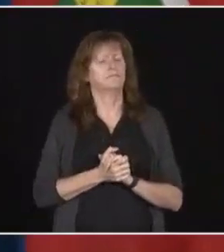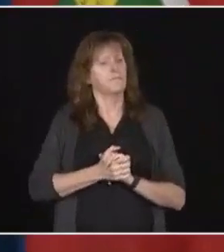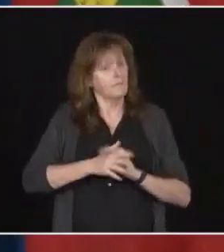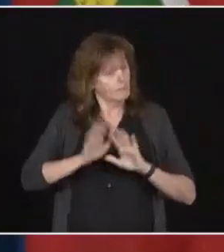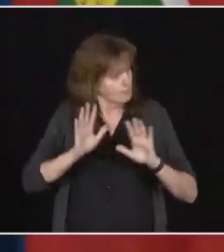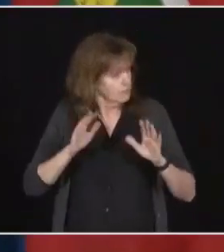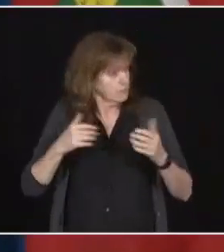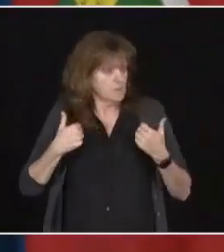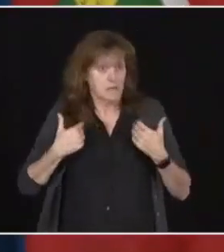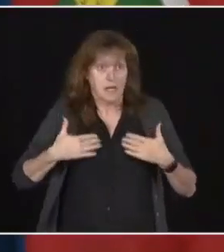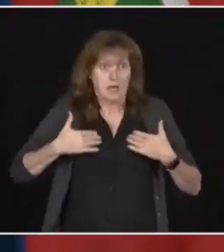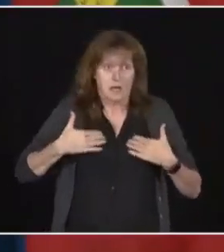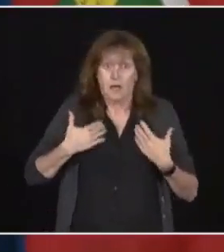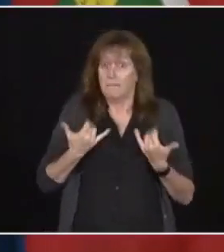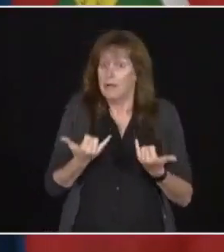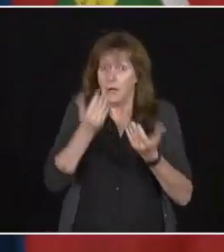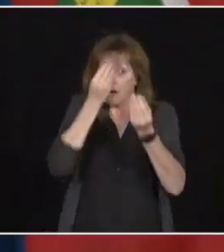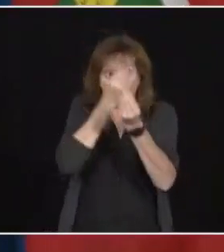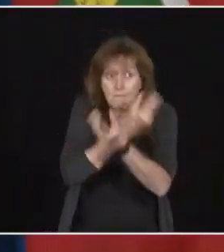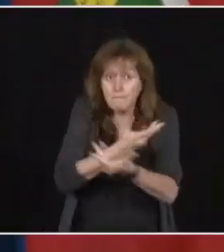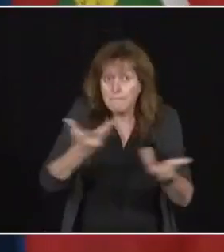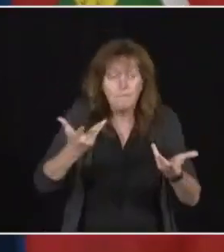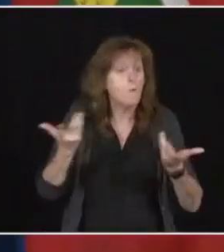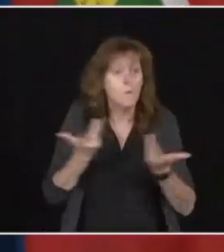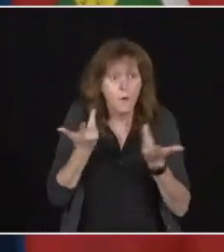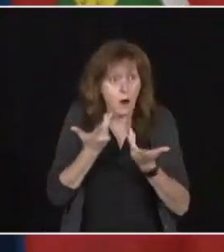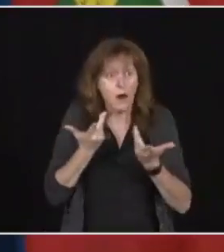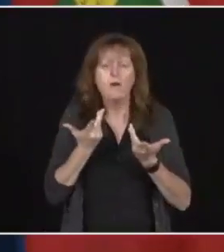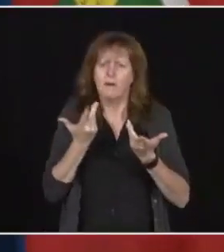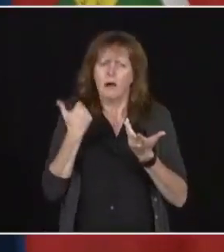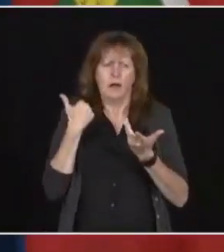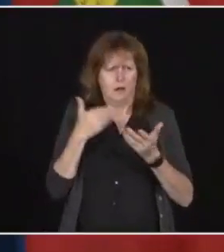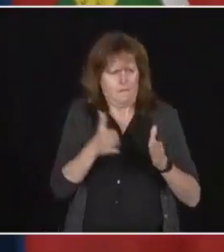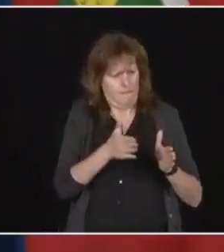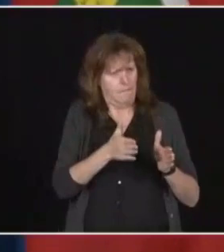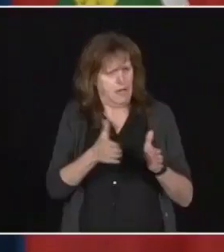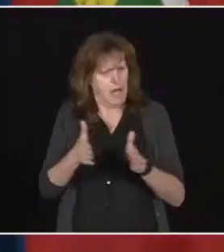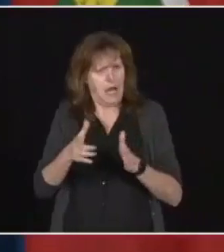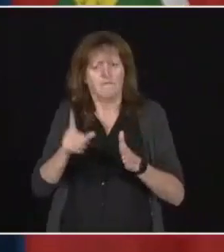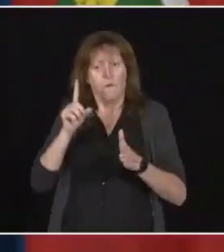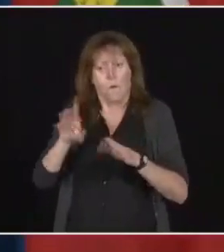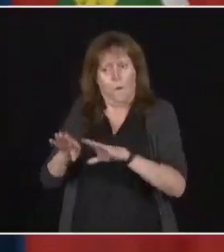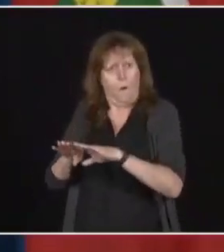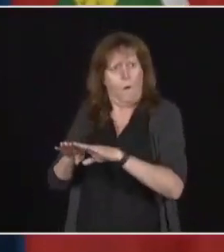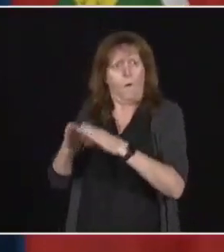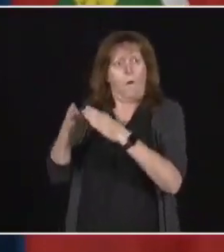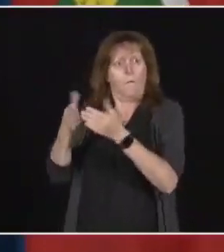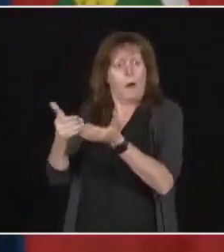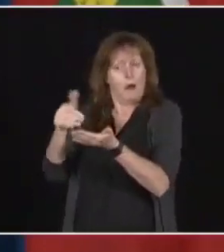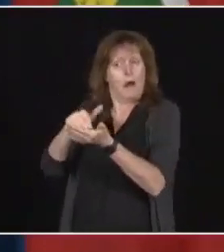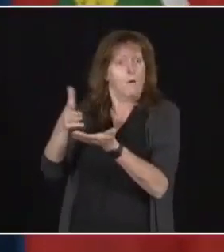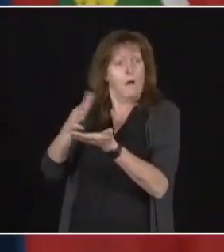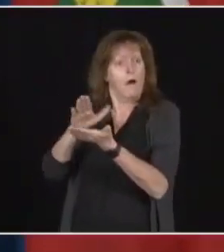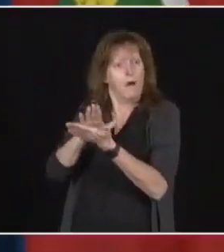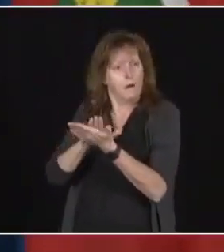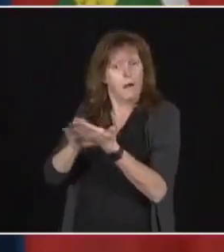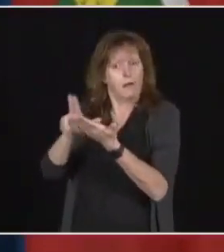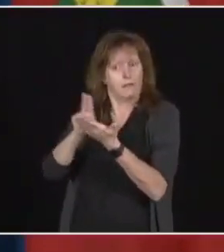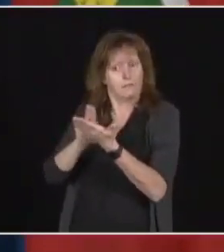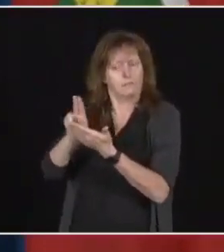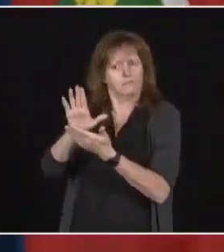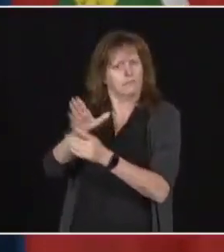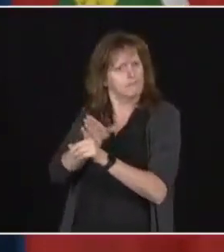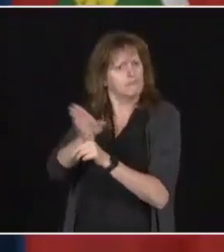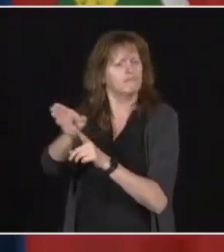announce to you today a framework for the reopening of our post-secondary sector. Because